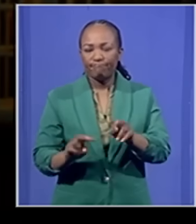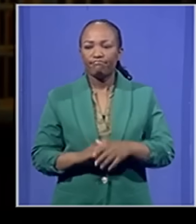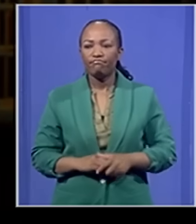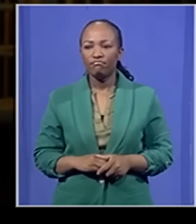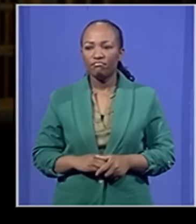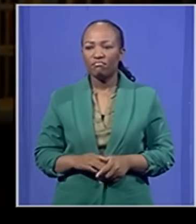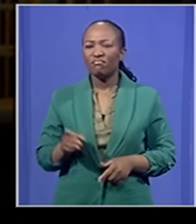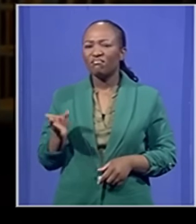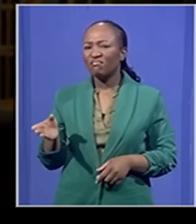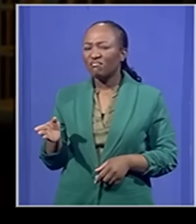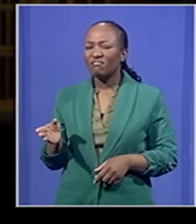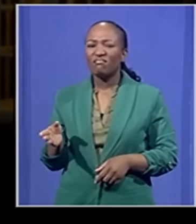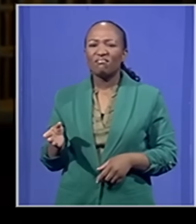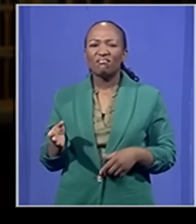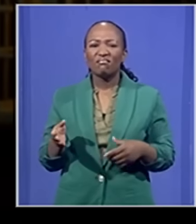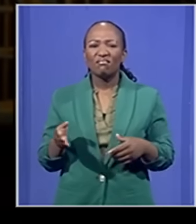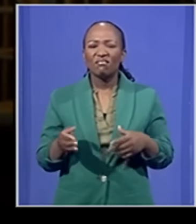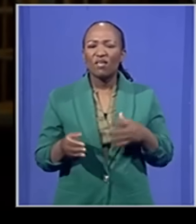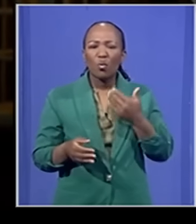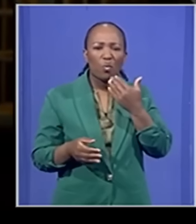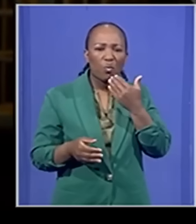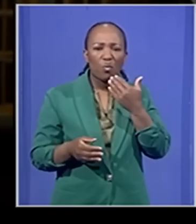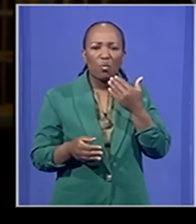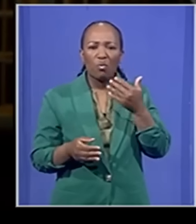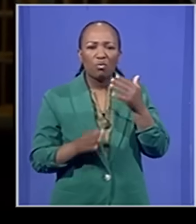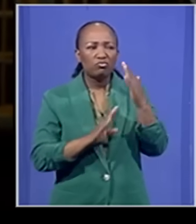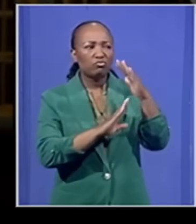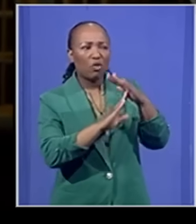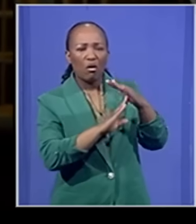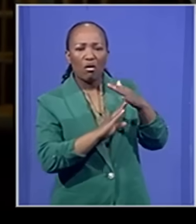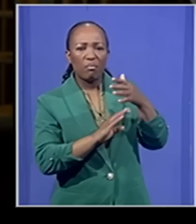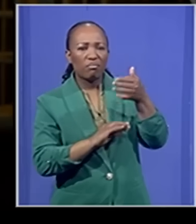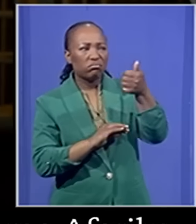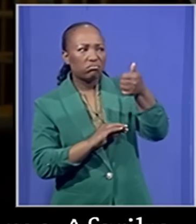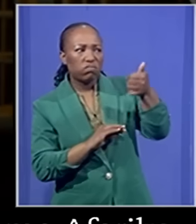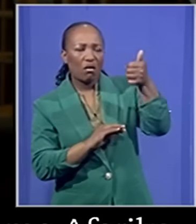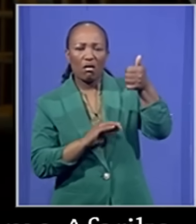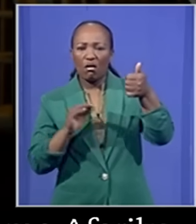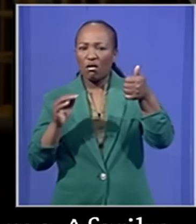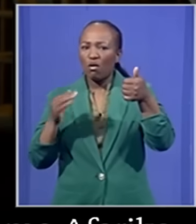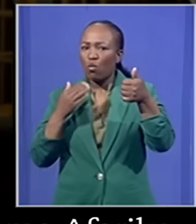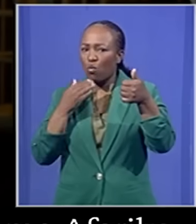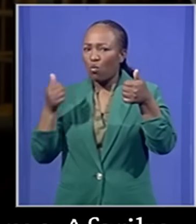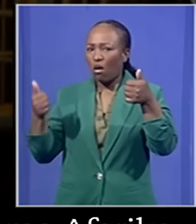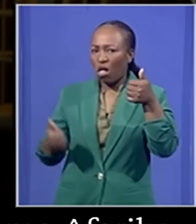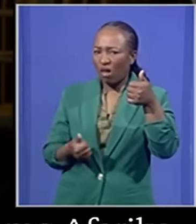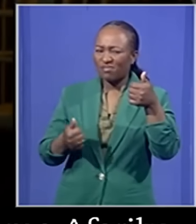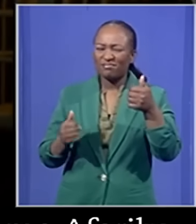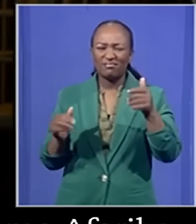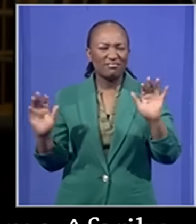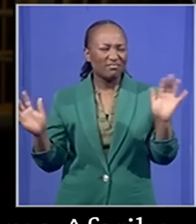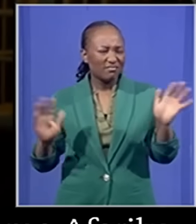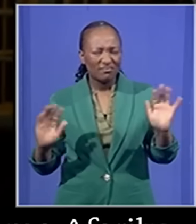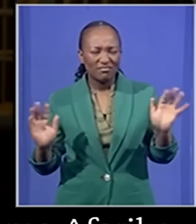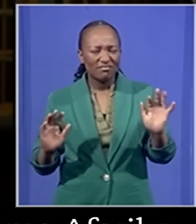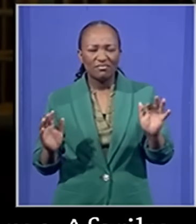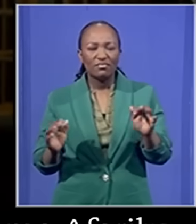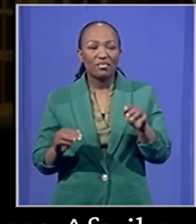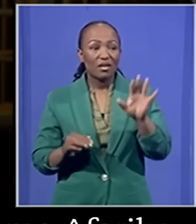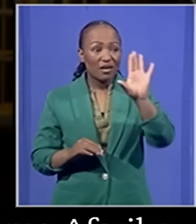a conversation of big men or big women. It's a conversation of ordinary Africans who are concerned about